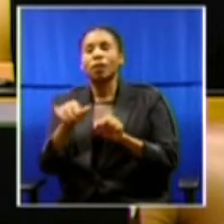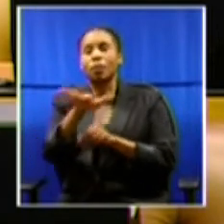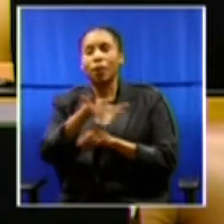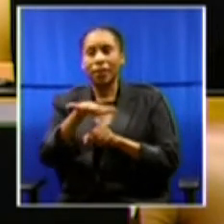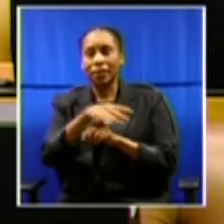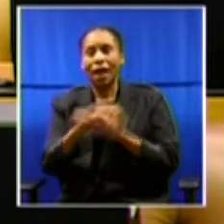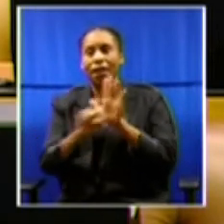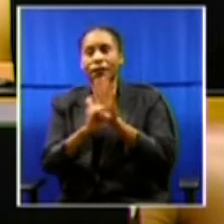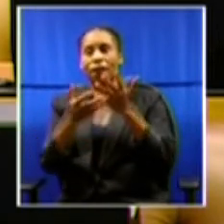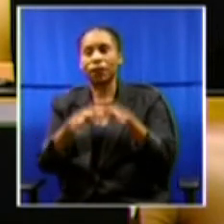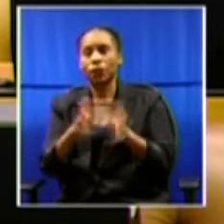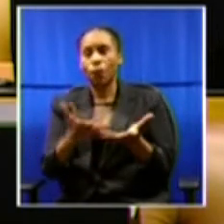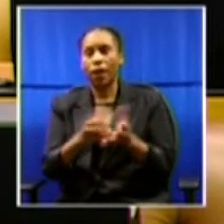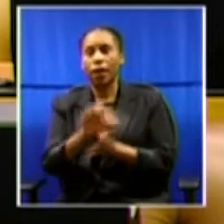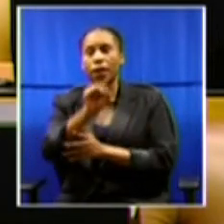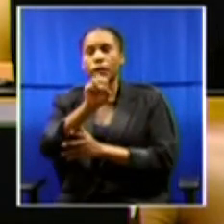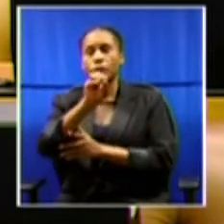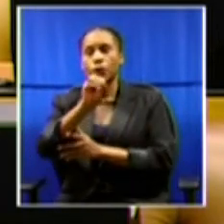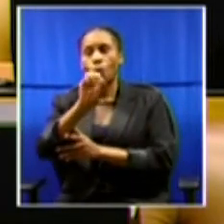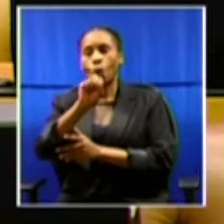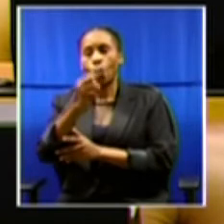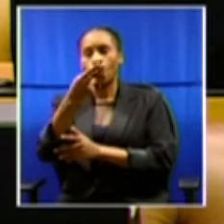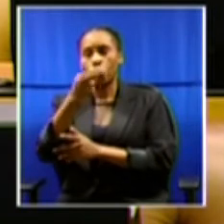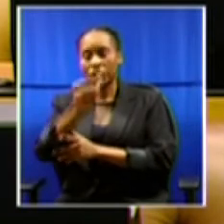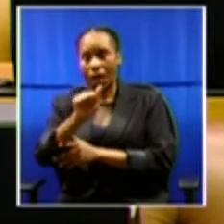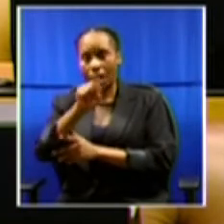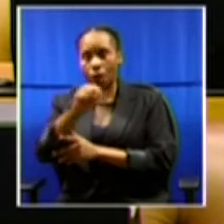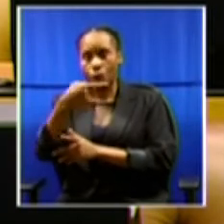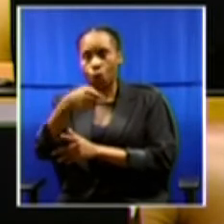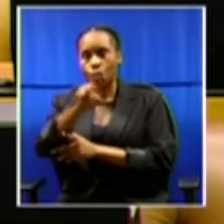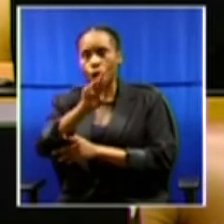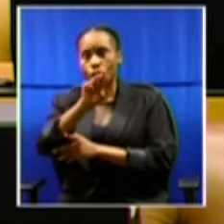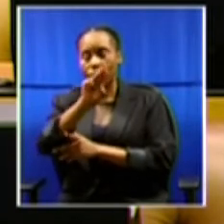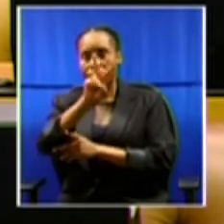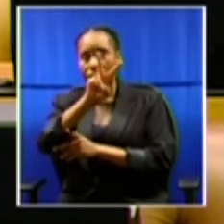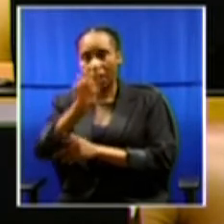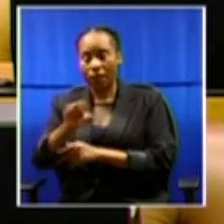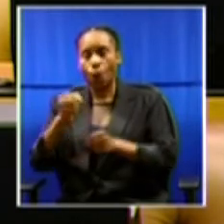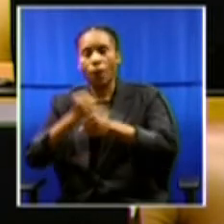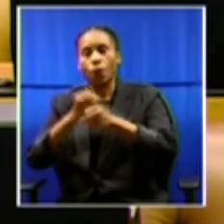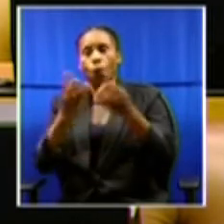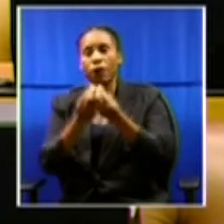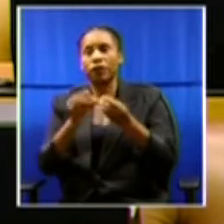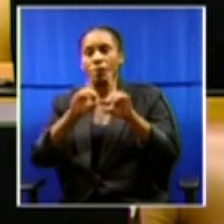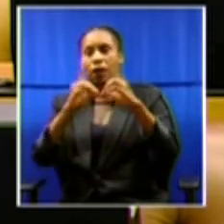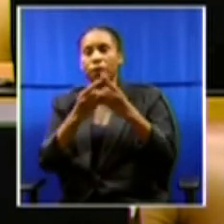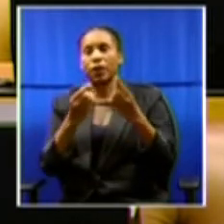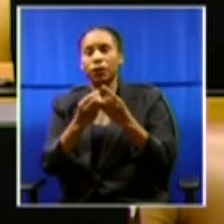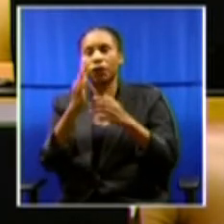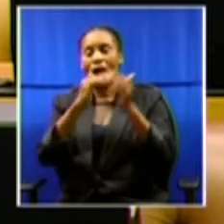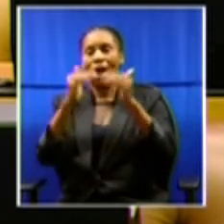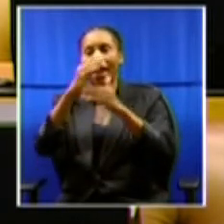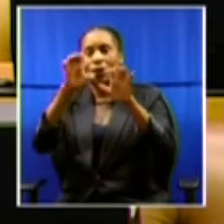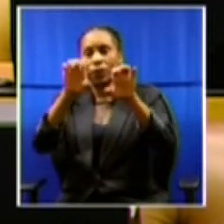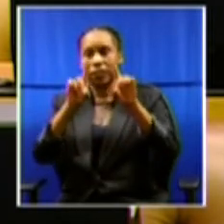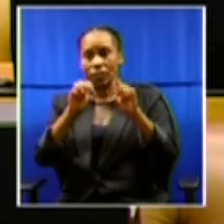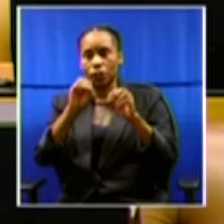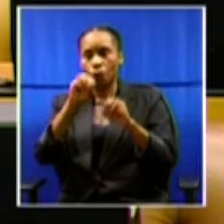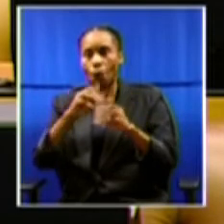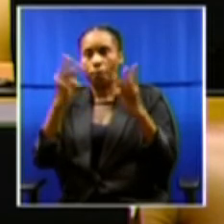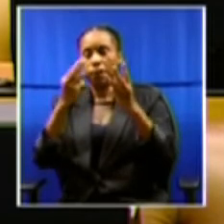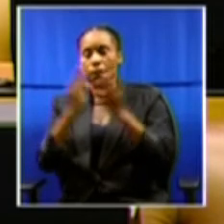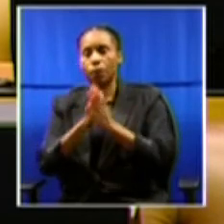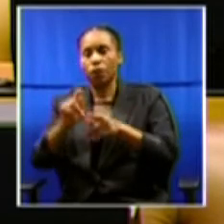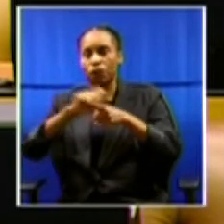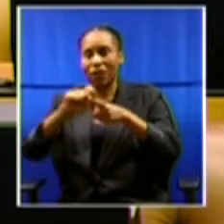working together with the Department of Higher Education so that people are trained internally on